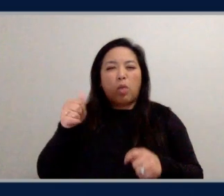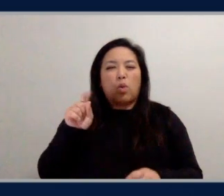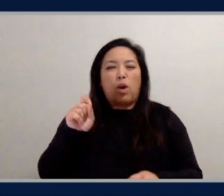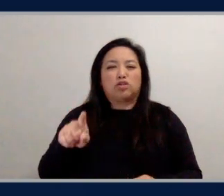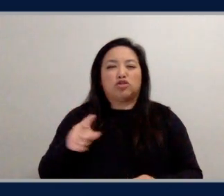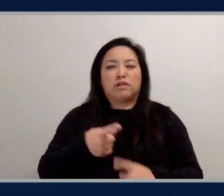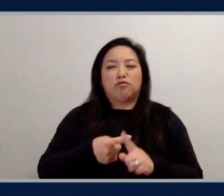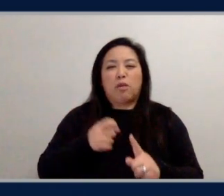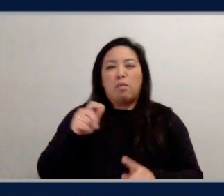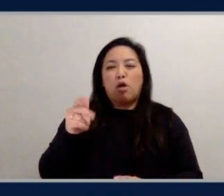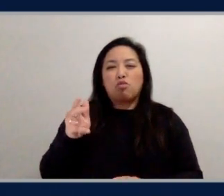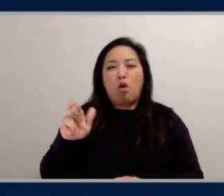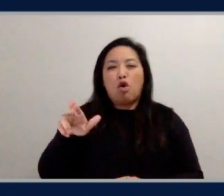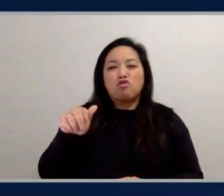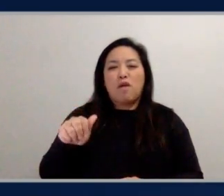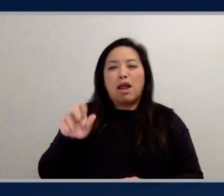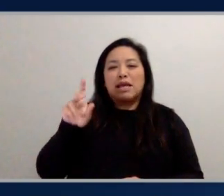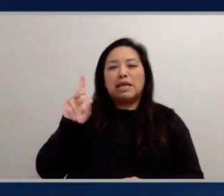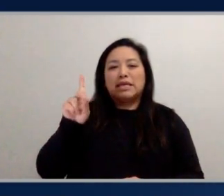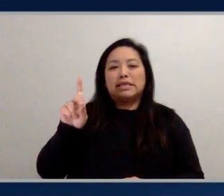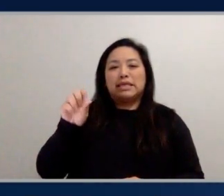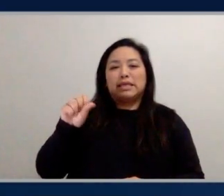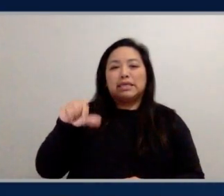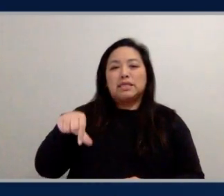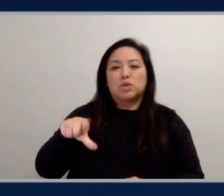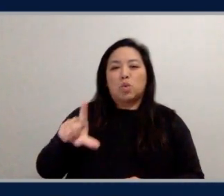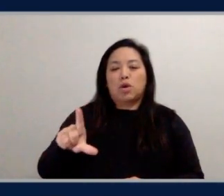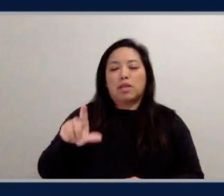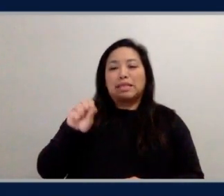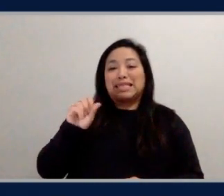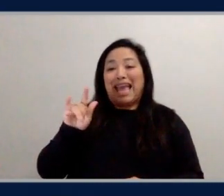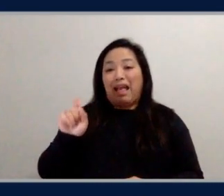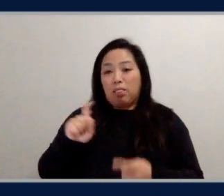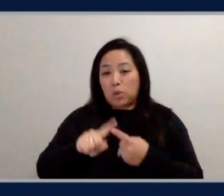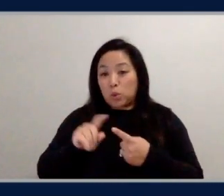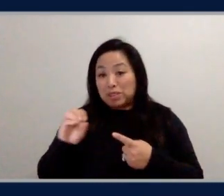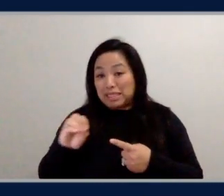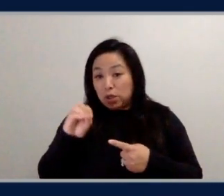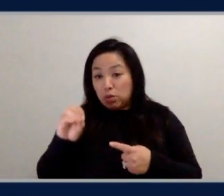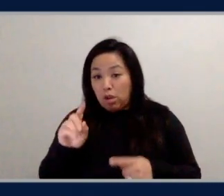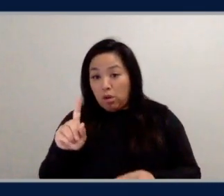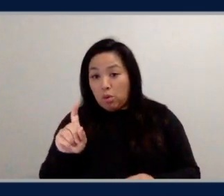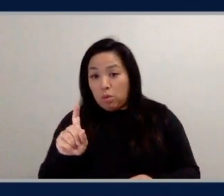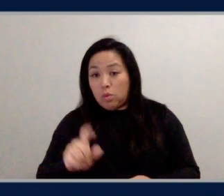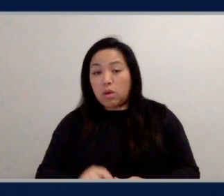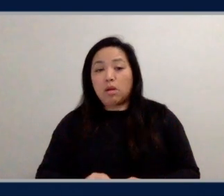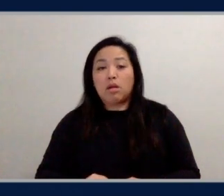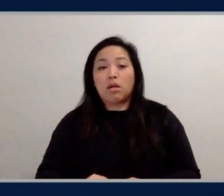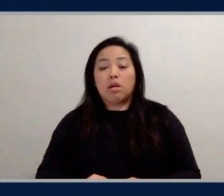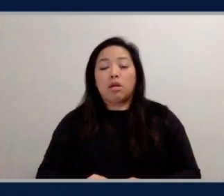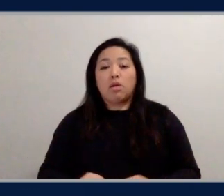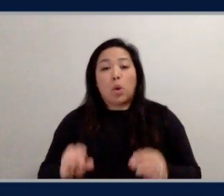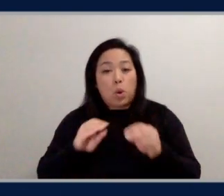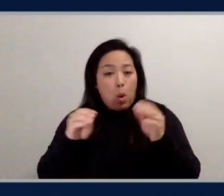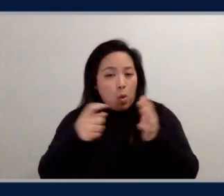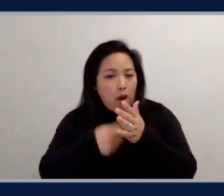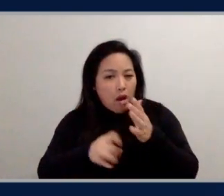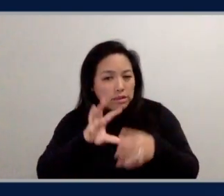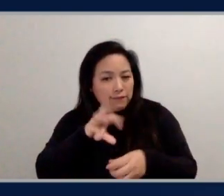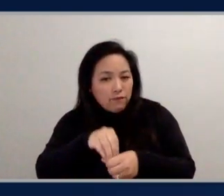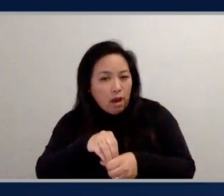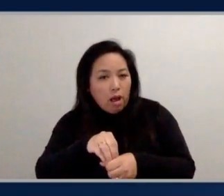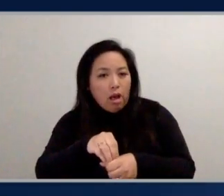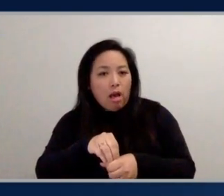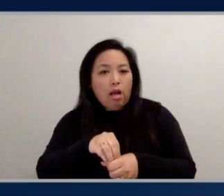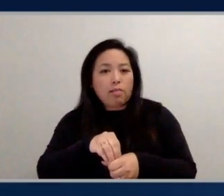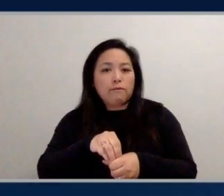Aurora DSQL scale to 0, right? Is there no cost involved in some cases. Is there a cold